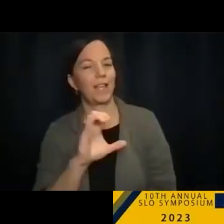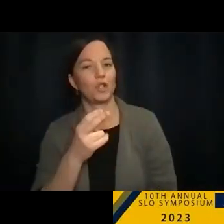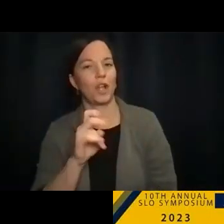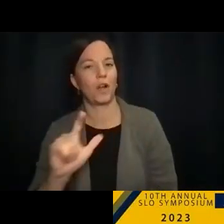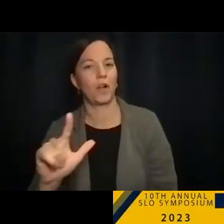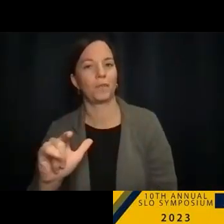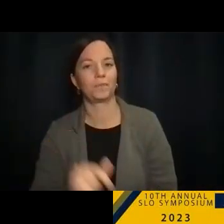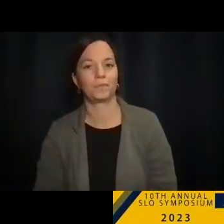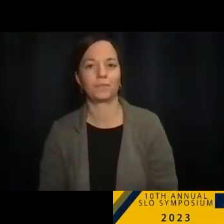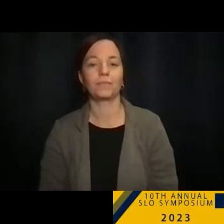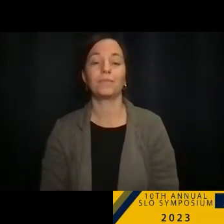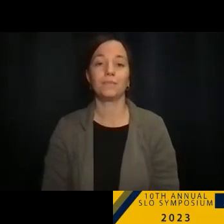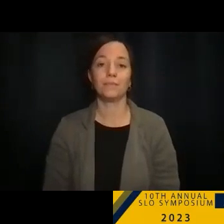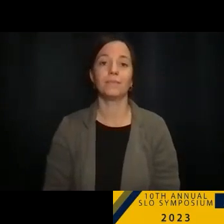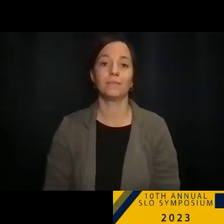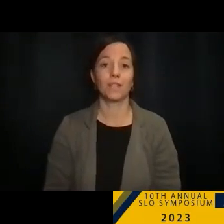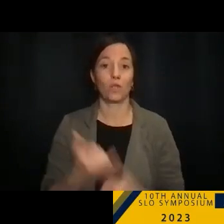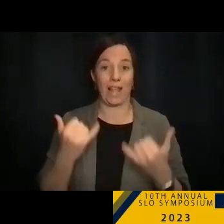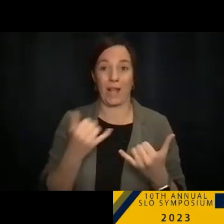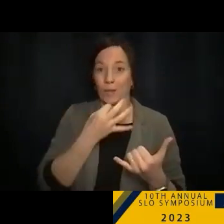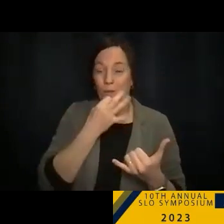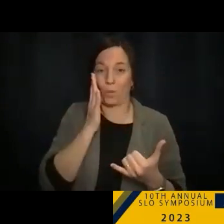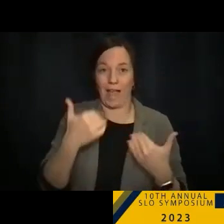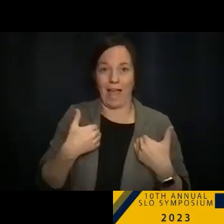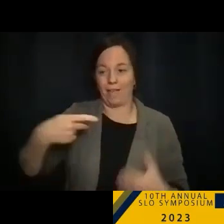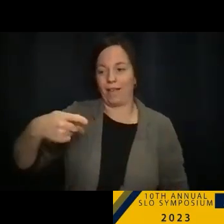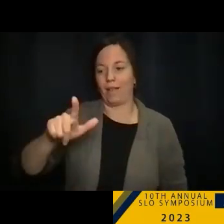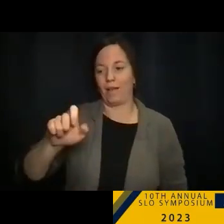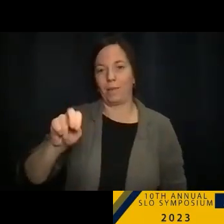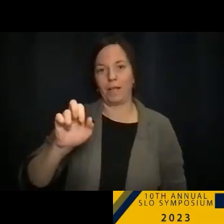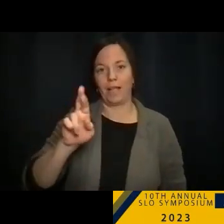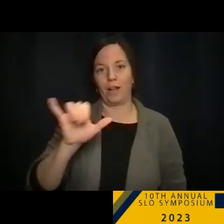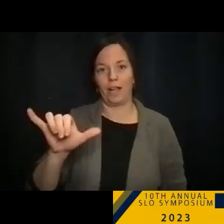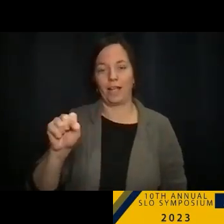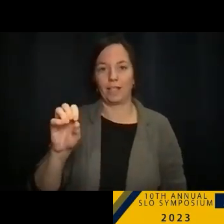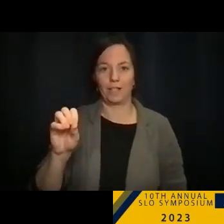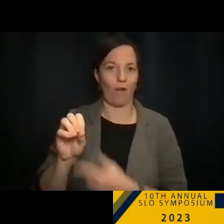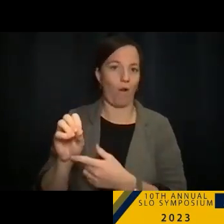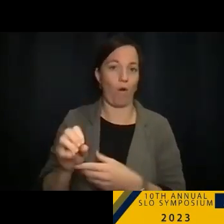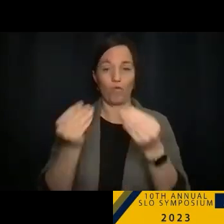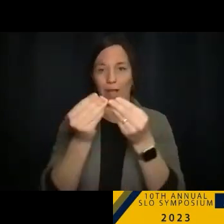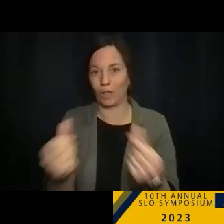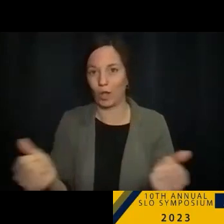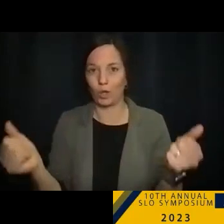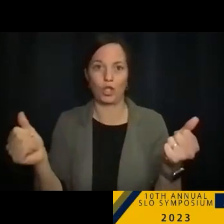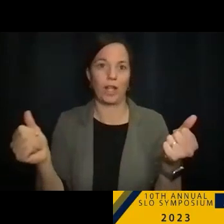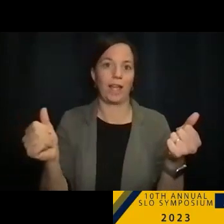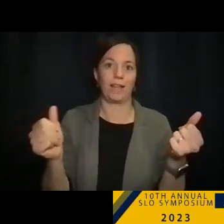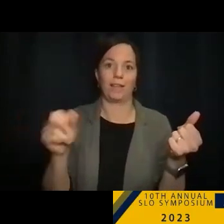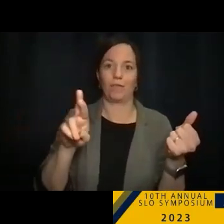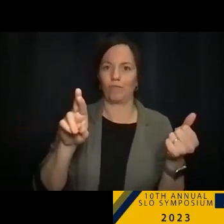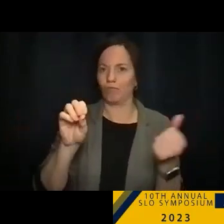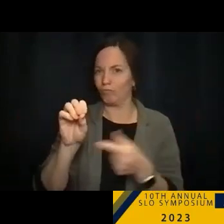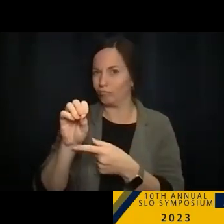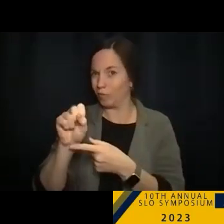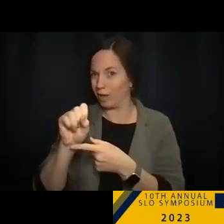In fact, we're gearing up for plenary right now. So rostrum resolutions, all of those things are good things to